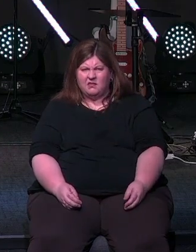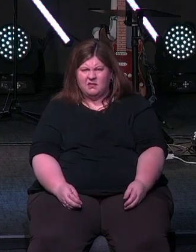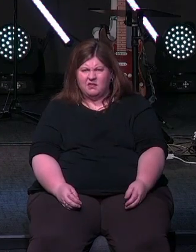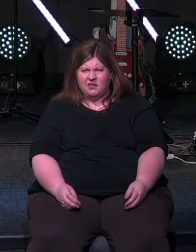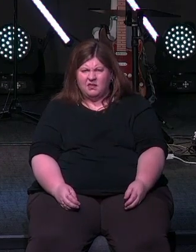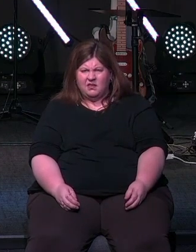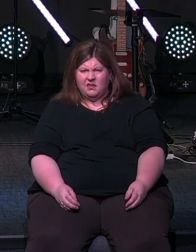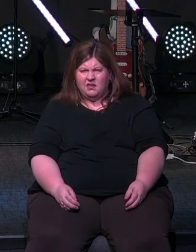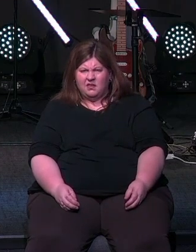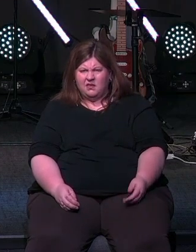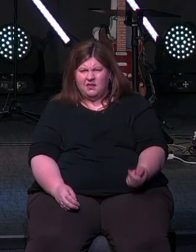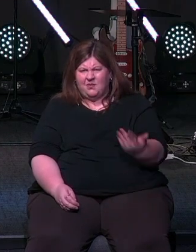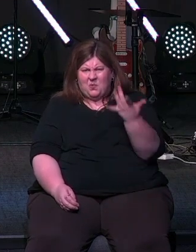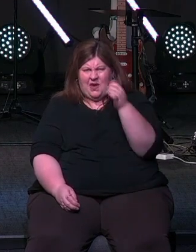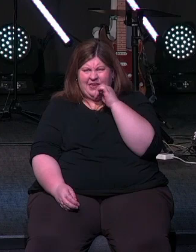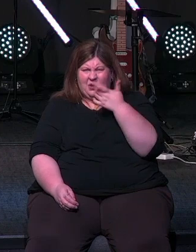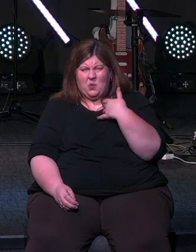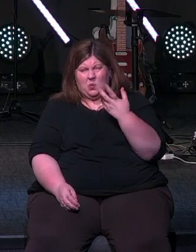Why don't we sit with God?